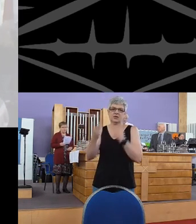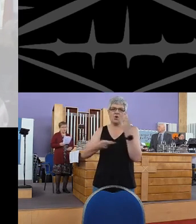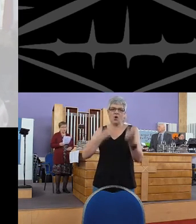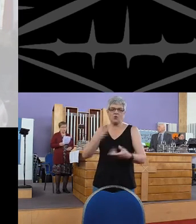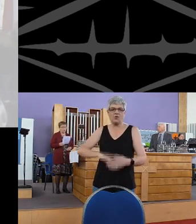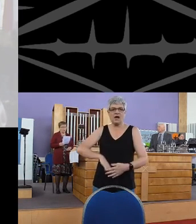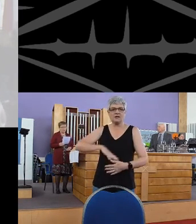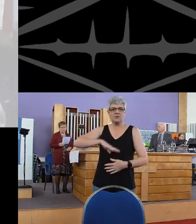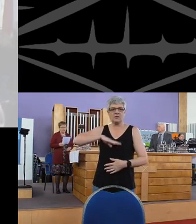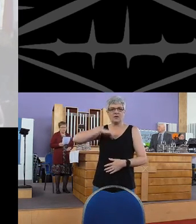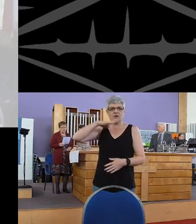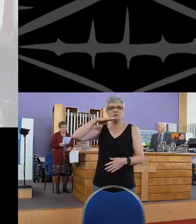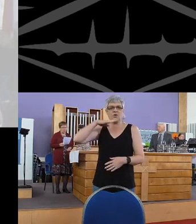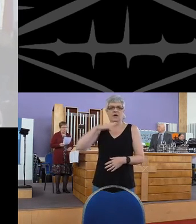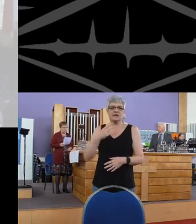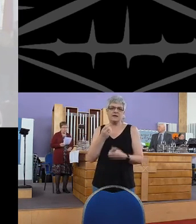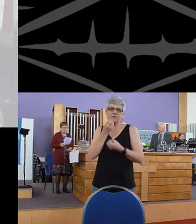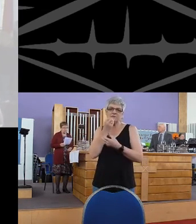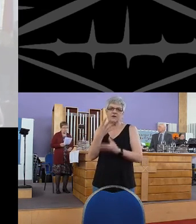Thank you.